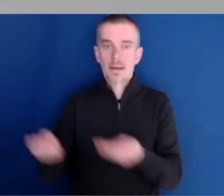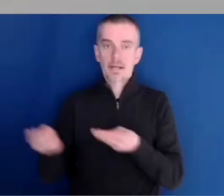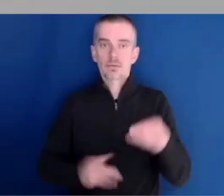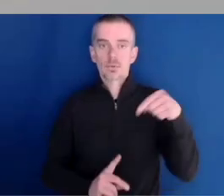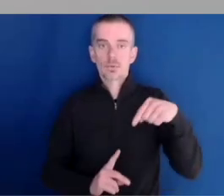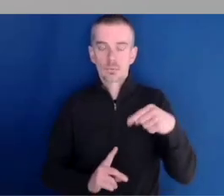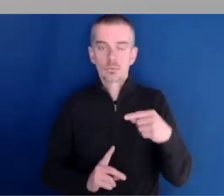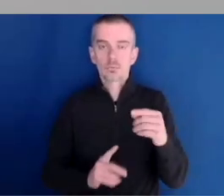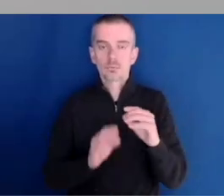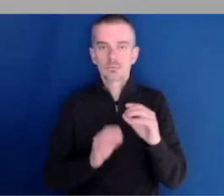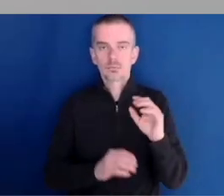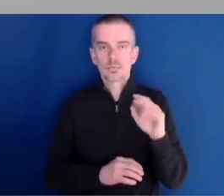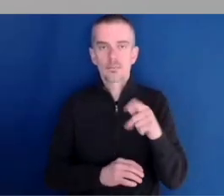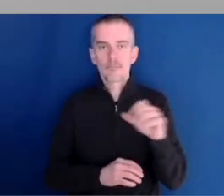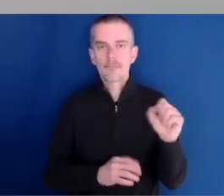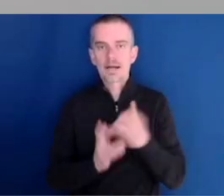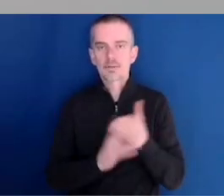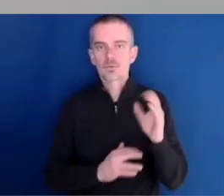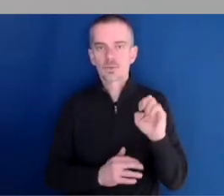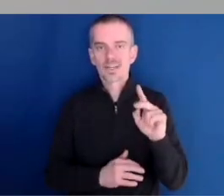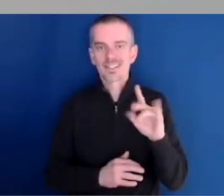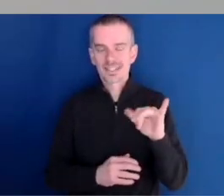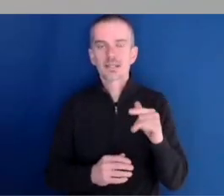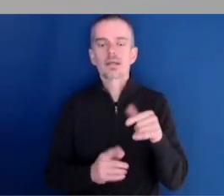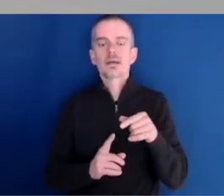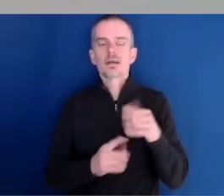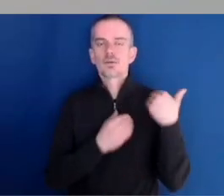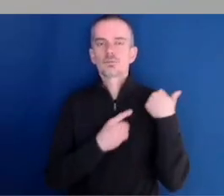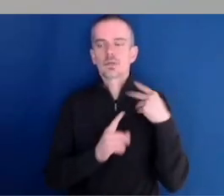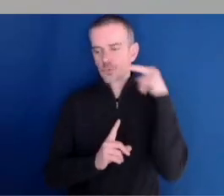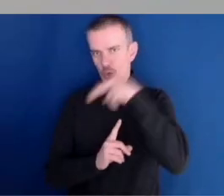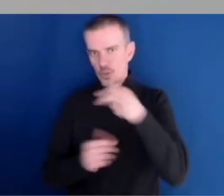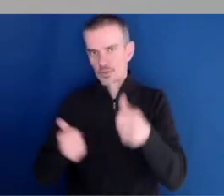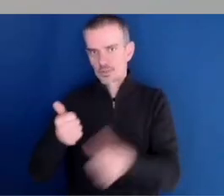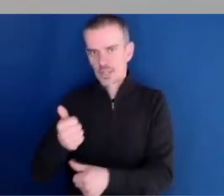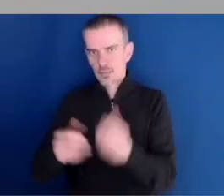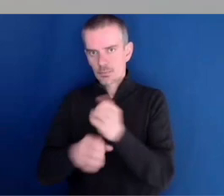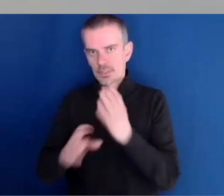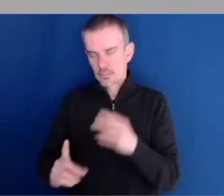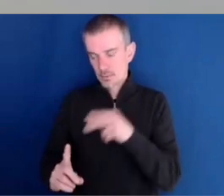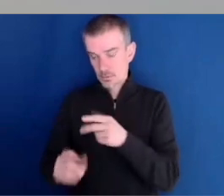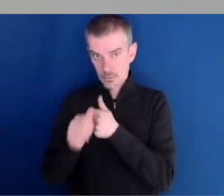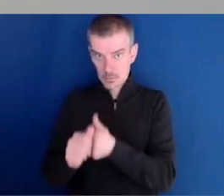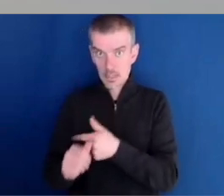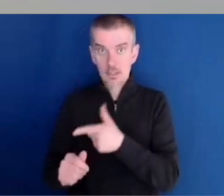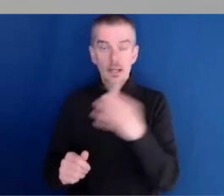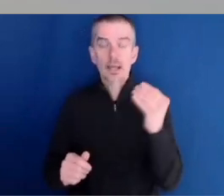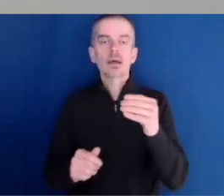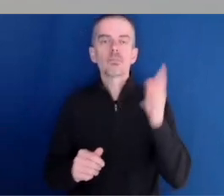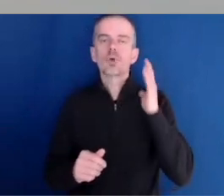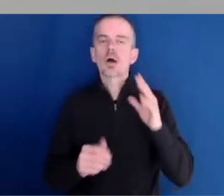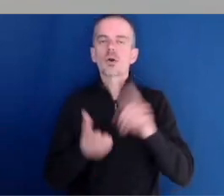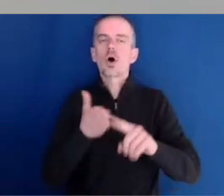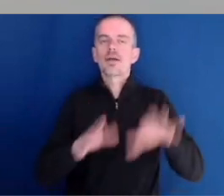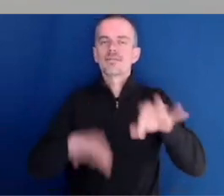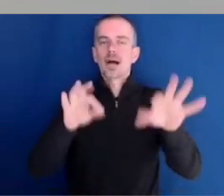be assessing subrecipient compliance and whether they've addressed prior audit findings and whether those